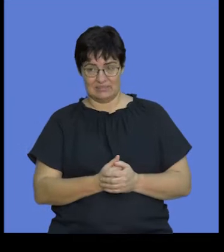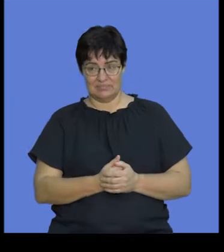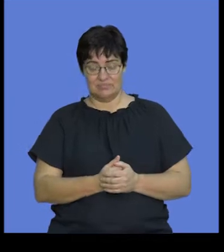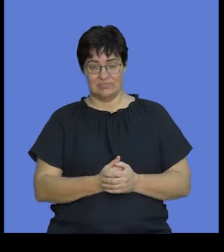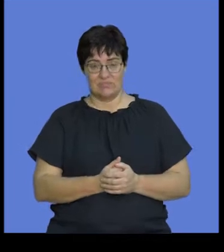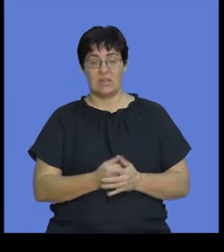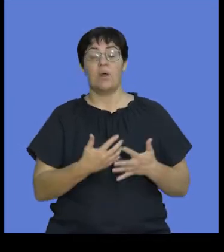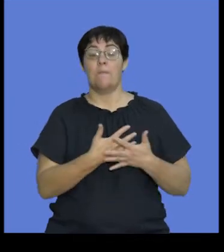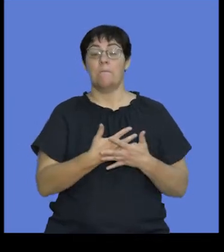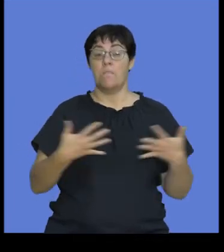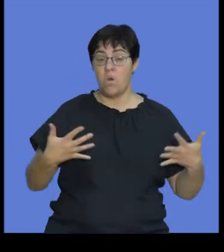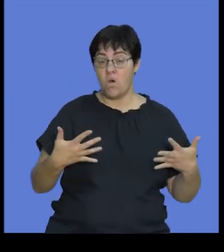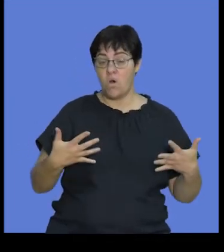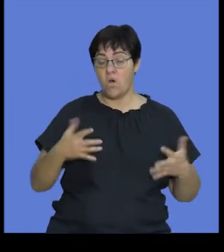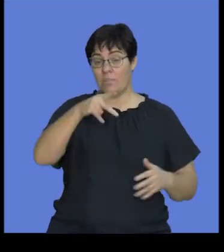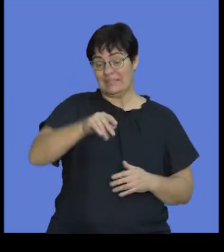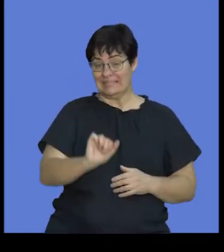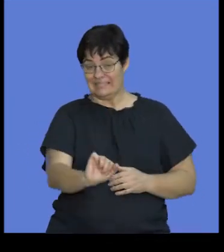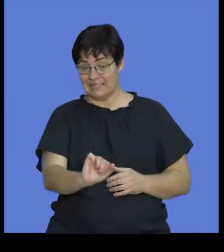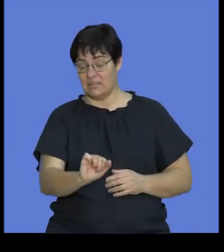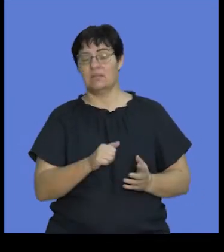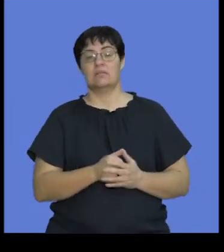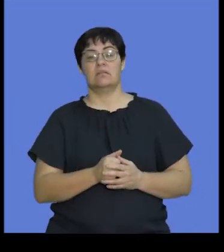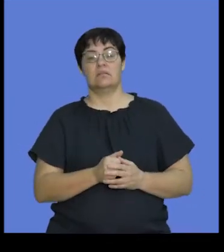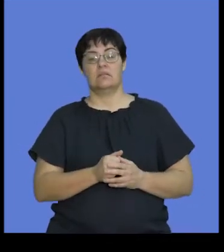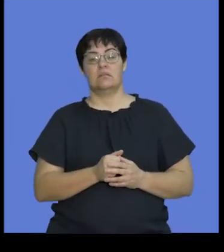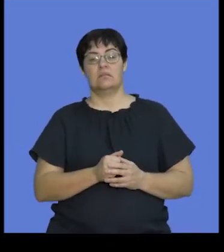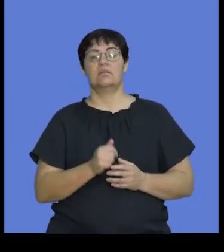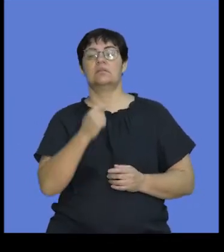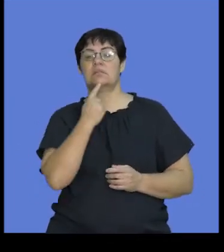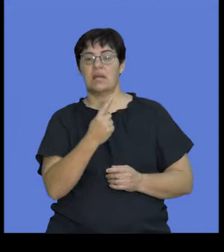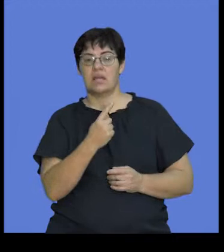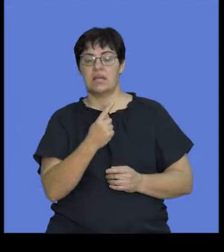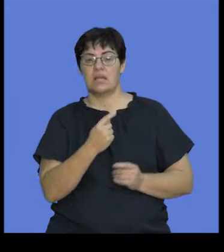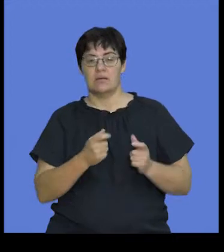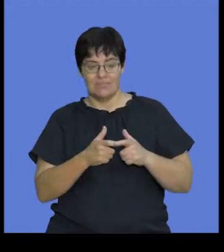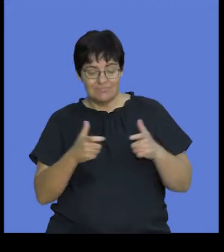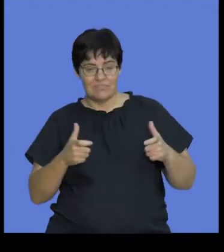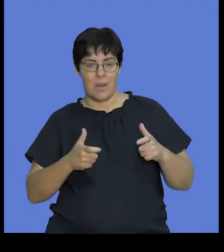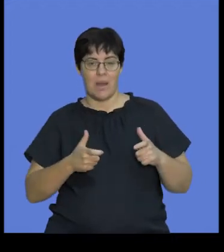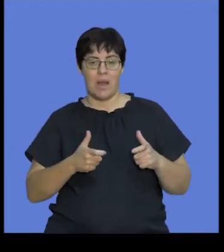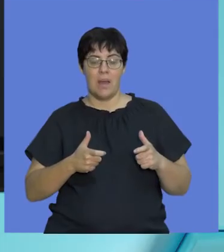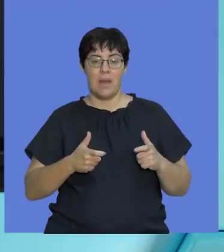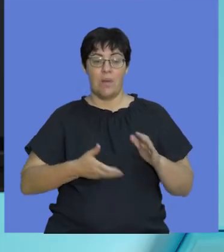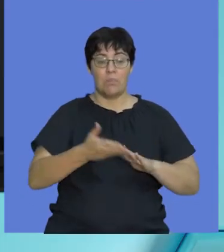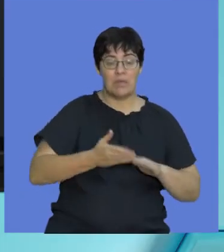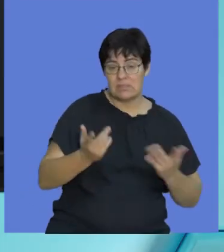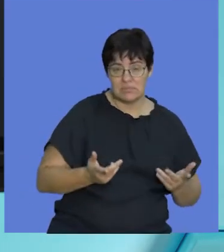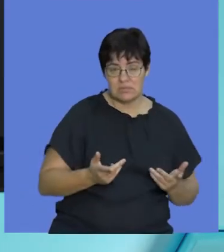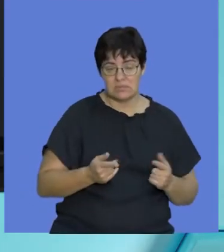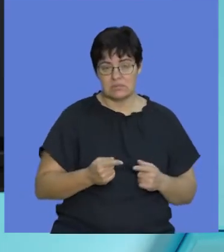I talk about more momentum, I'm talking about the magnitude of the momentum.